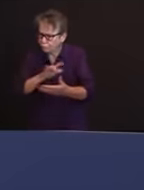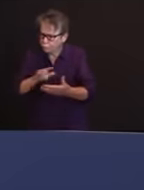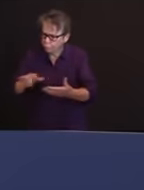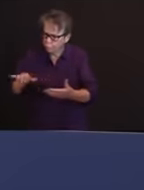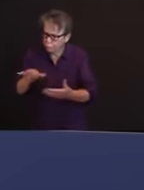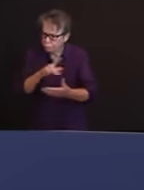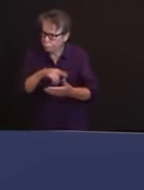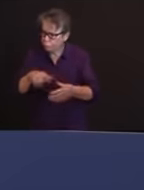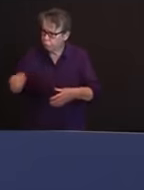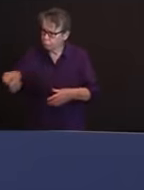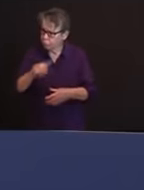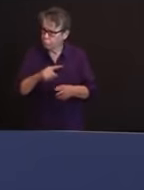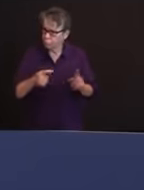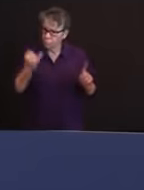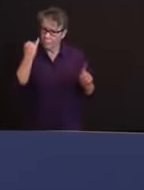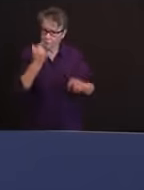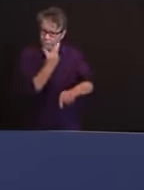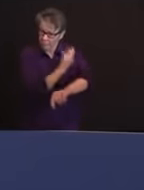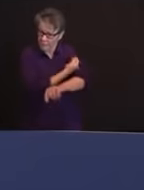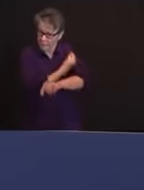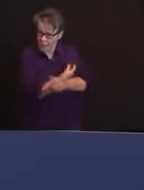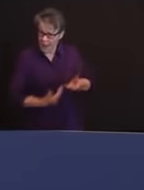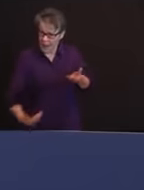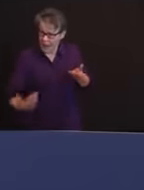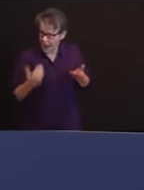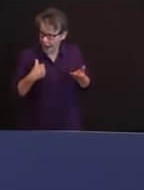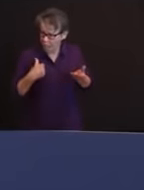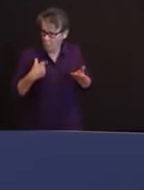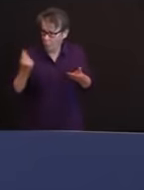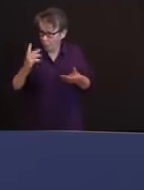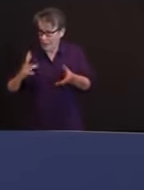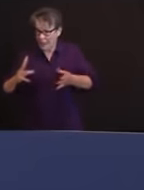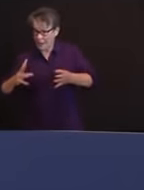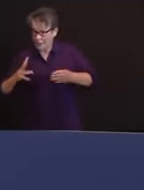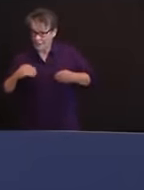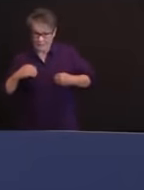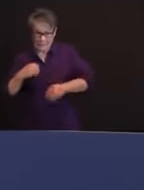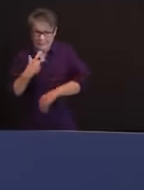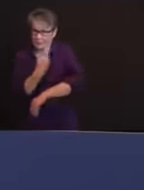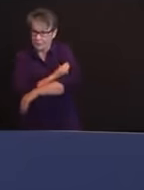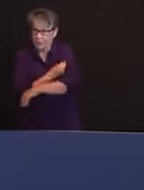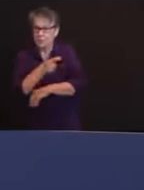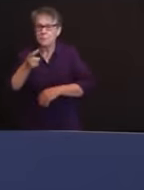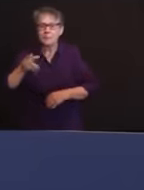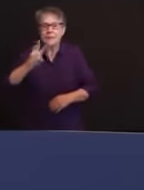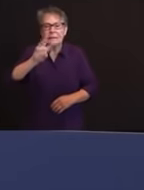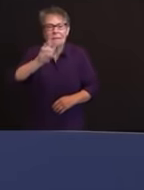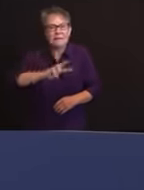of the doctors would definitely or probably take the COVID-19 vaccine.